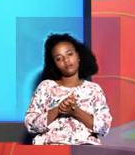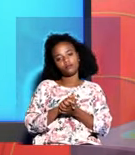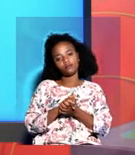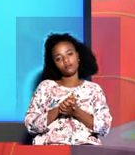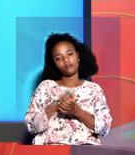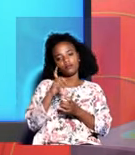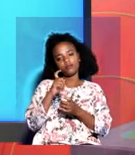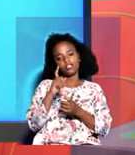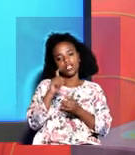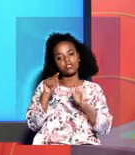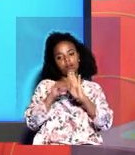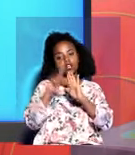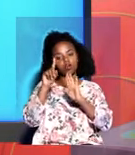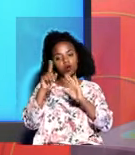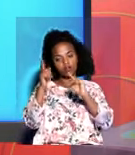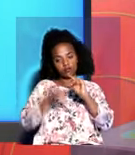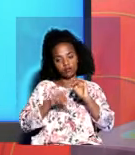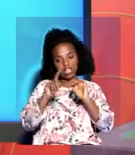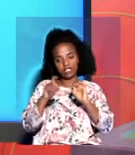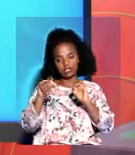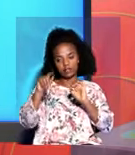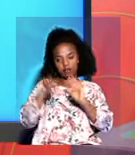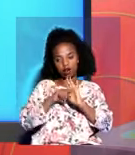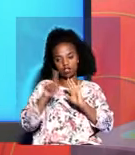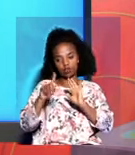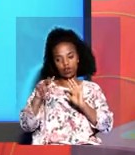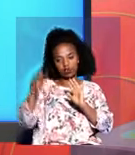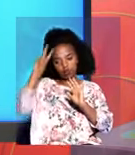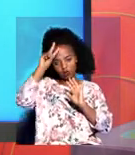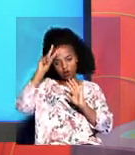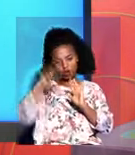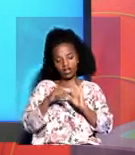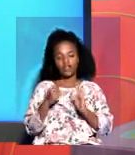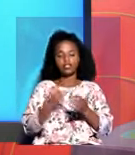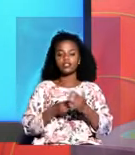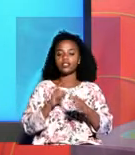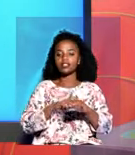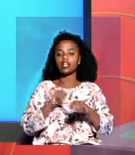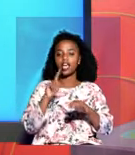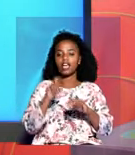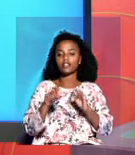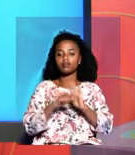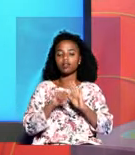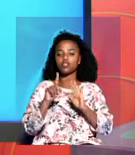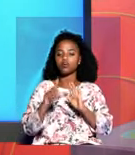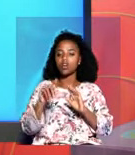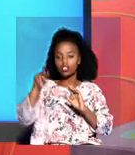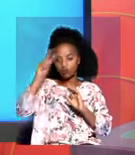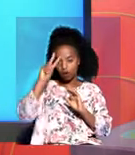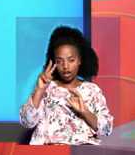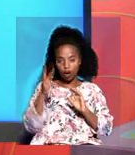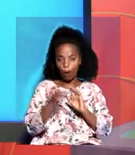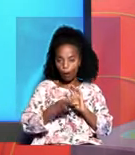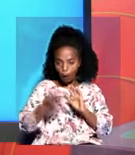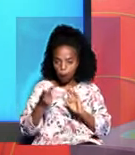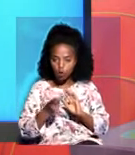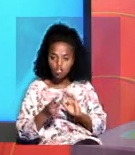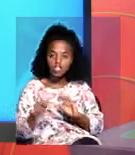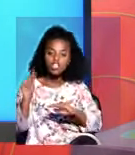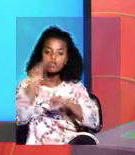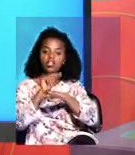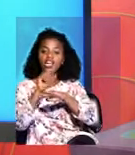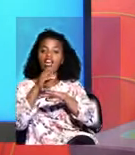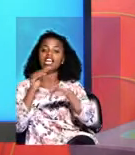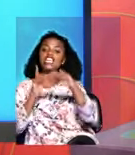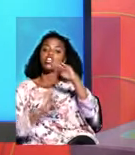X minus 1 over x minus 1 squared. In this case, x equals to 1 makes both the numerator